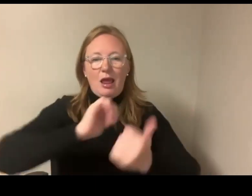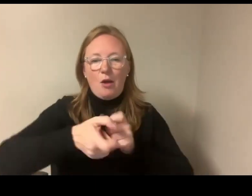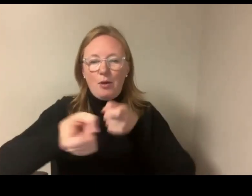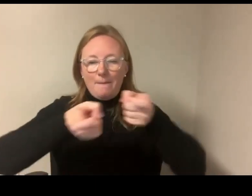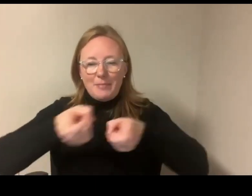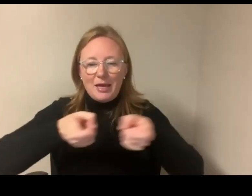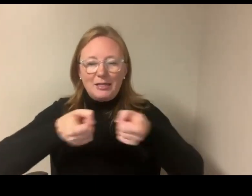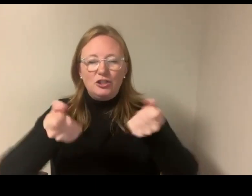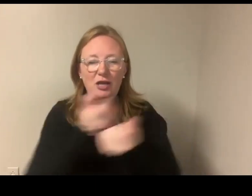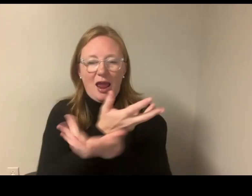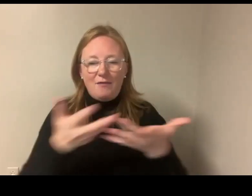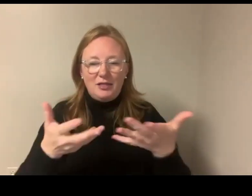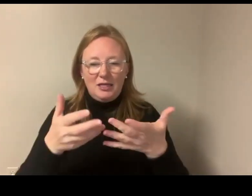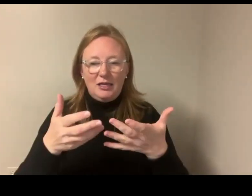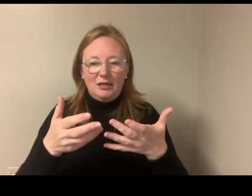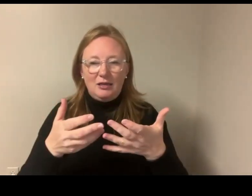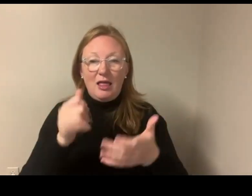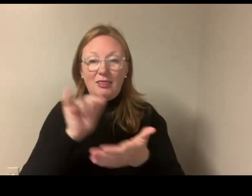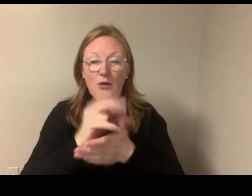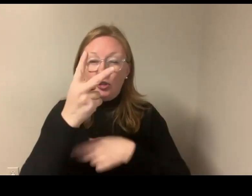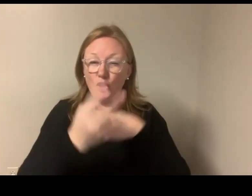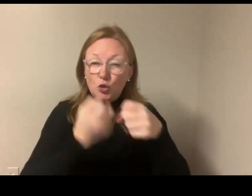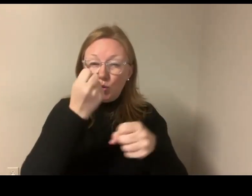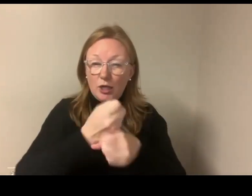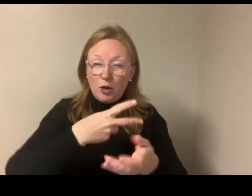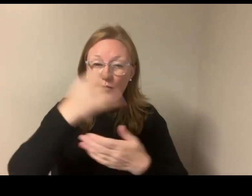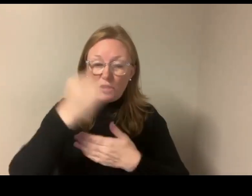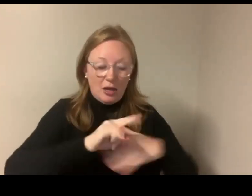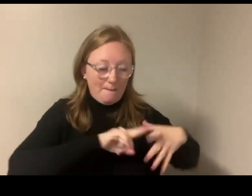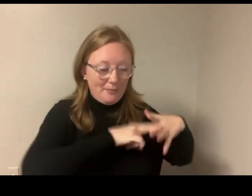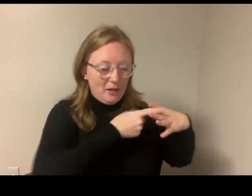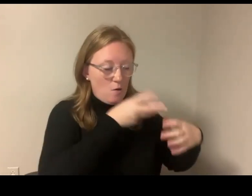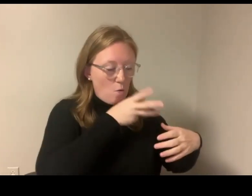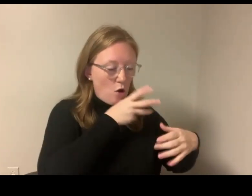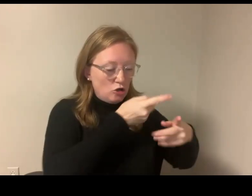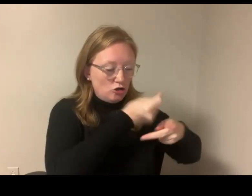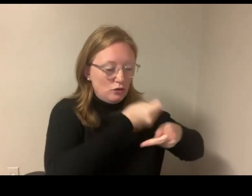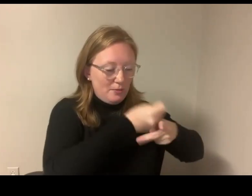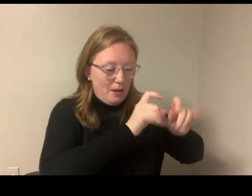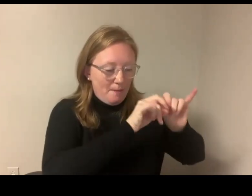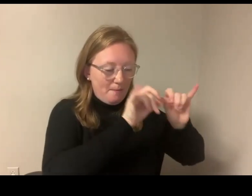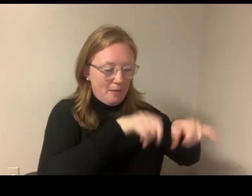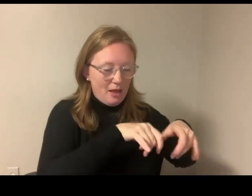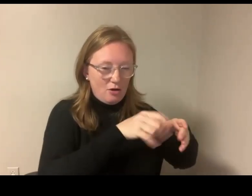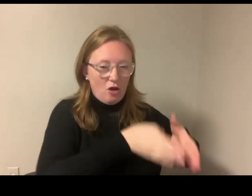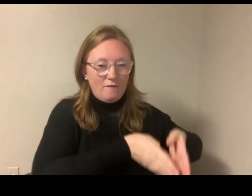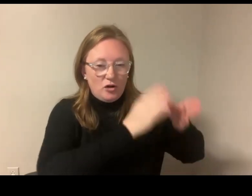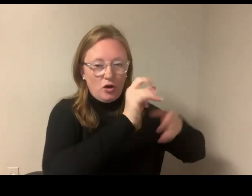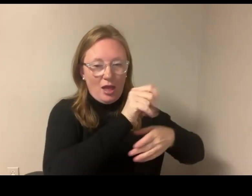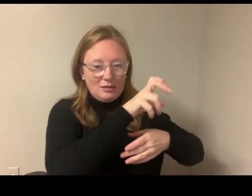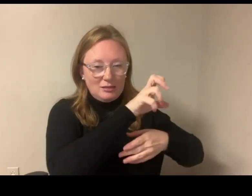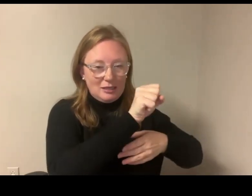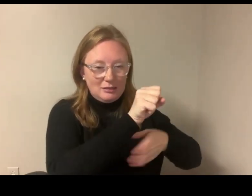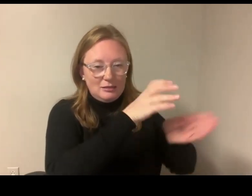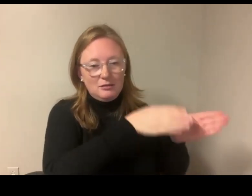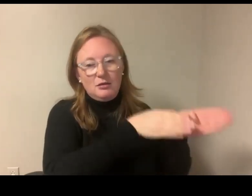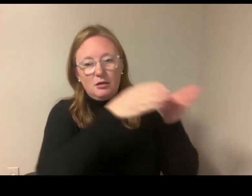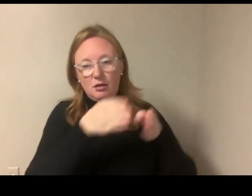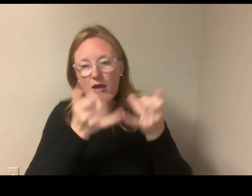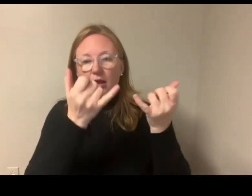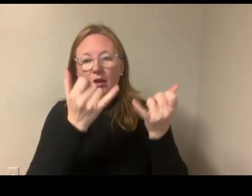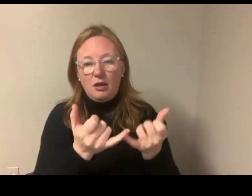infrastructure assets. This was a 2-year project, beginning at our water treatment plant on our vertical assets, and